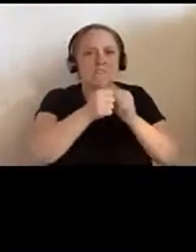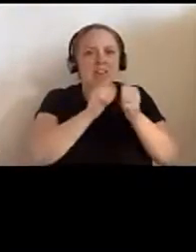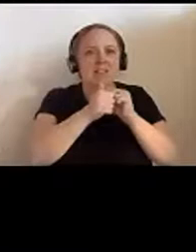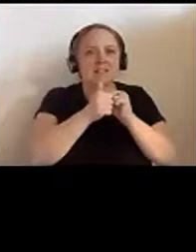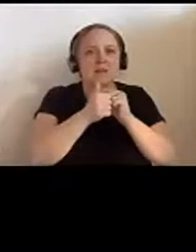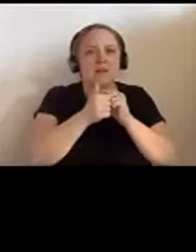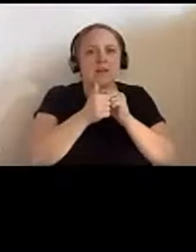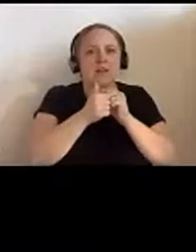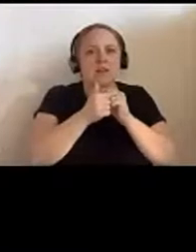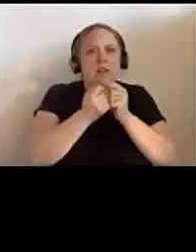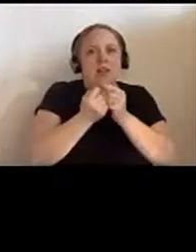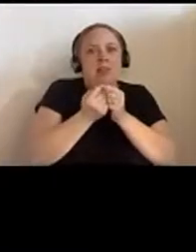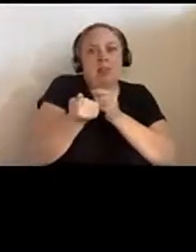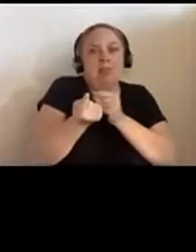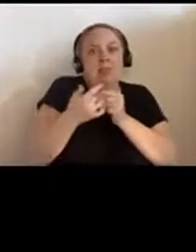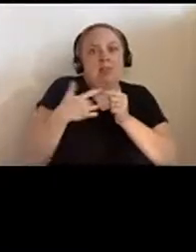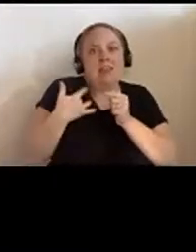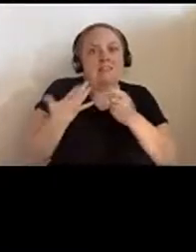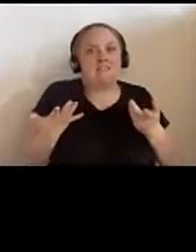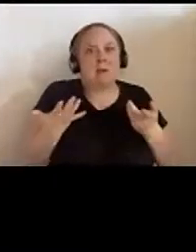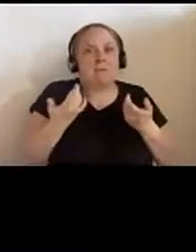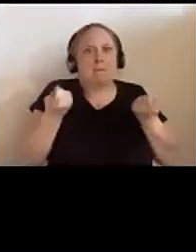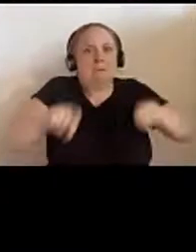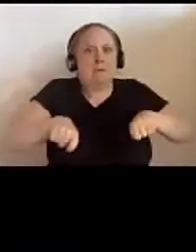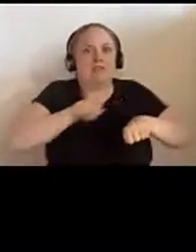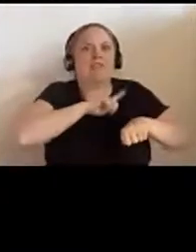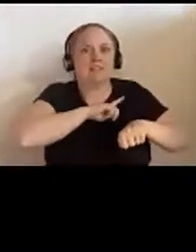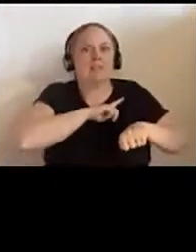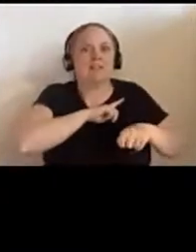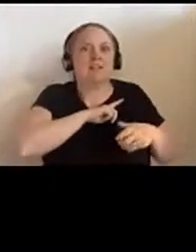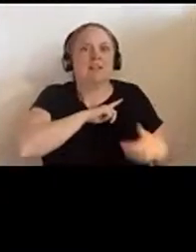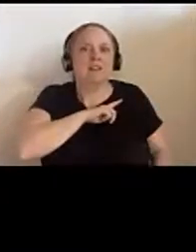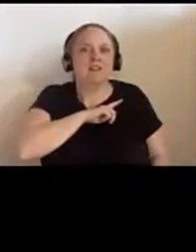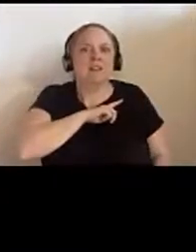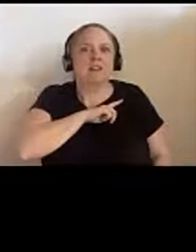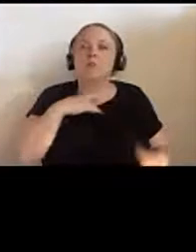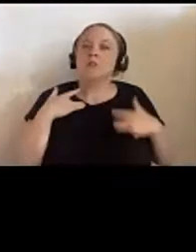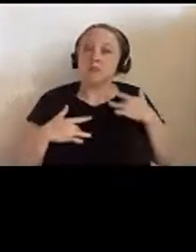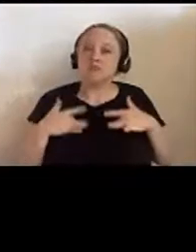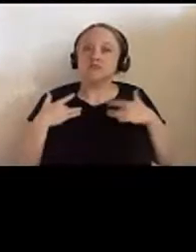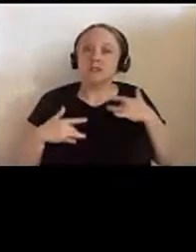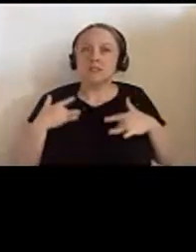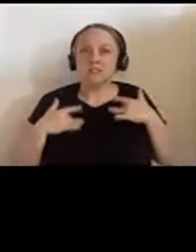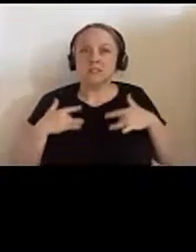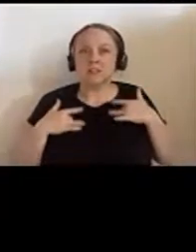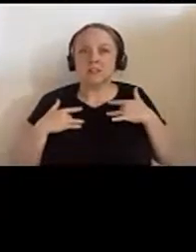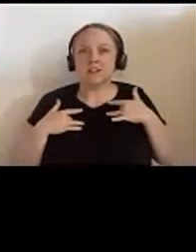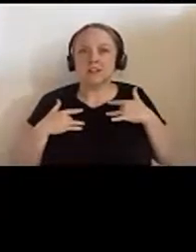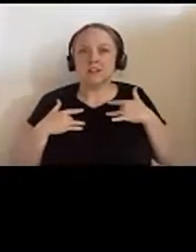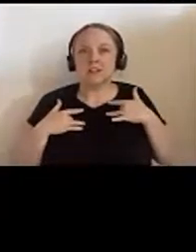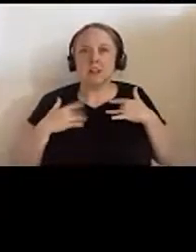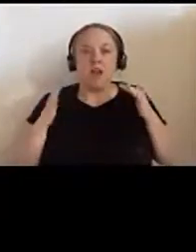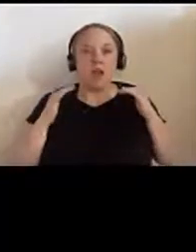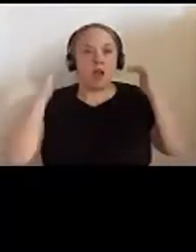street because we're on a lockdown. And it was very interesting to see this very heightened